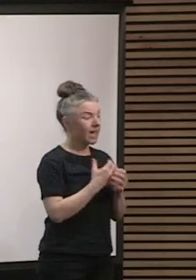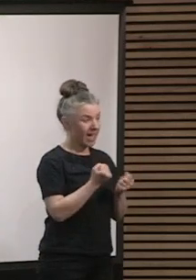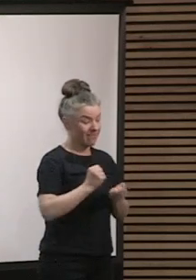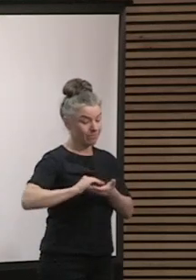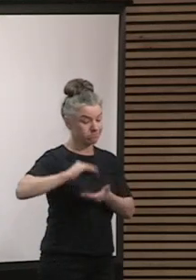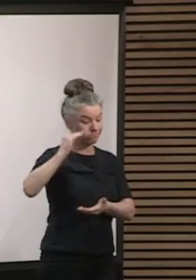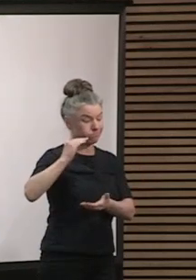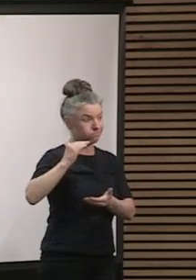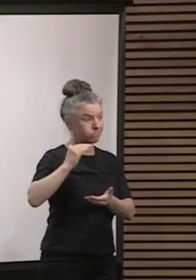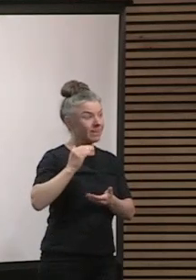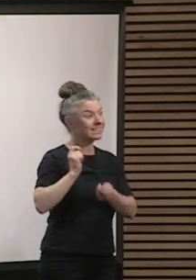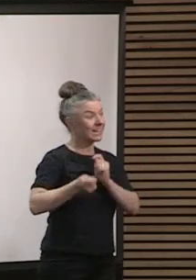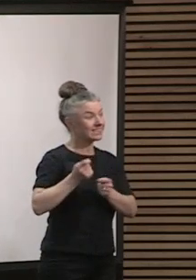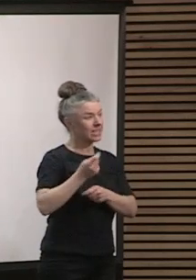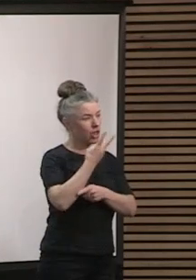a further